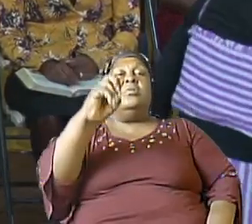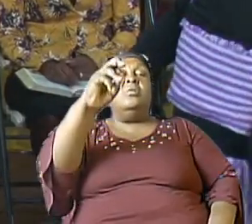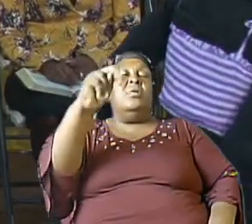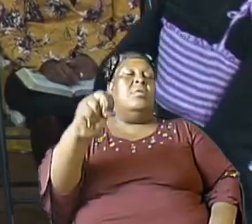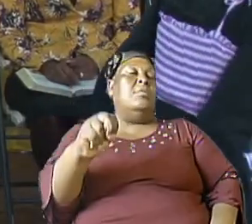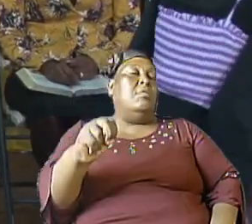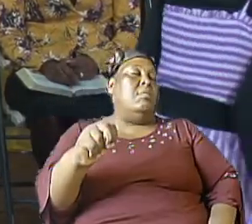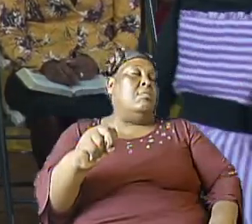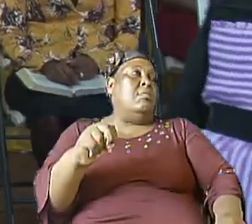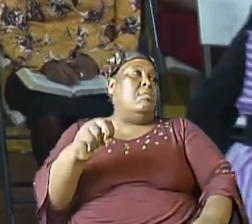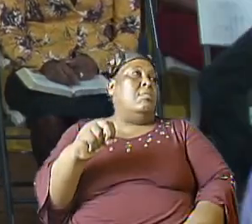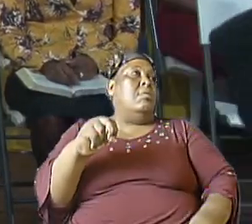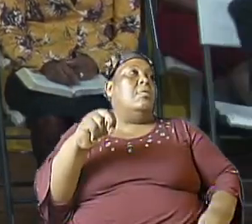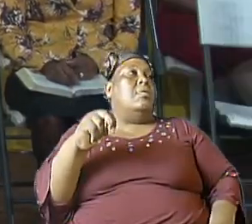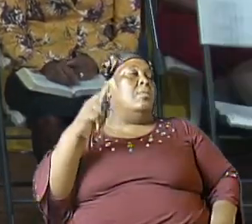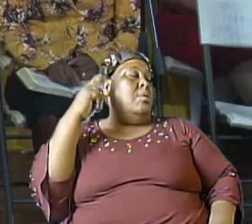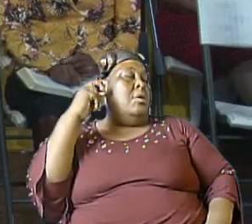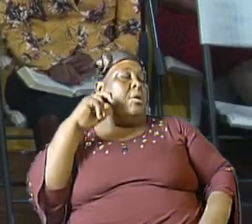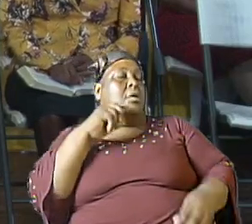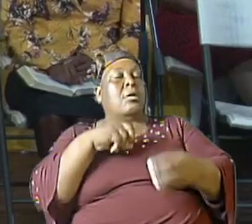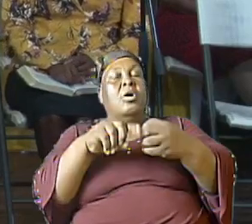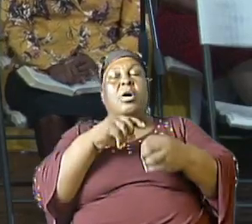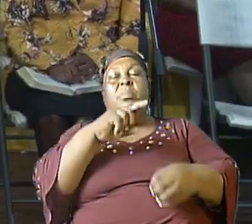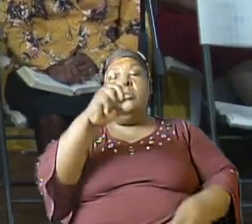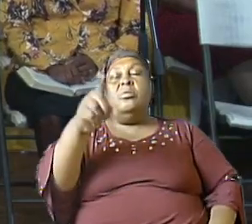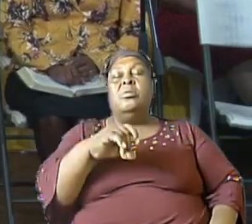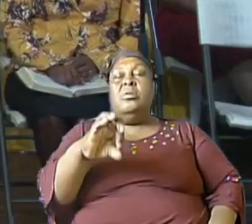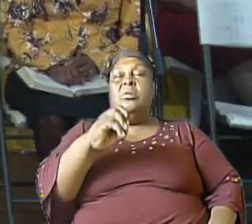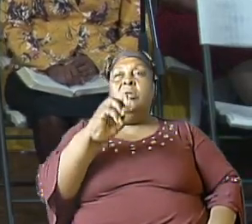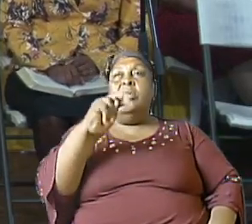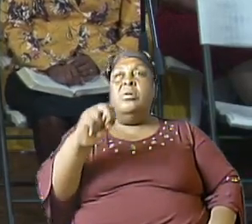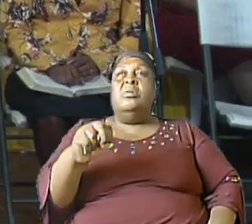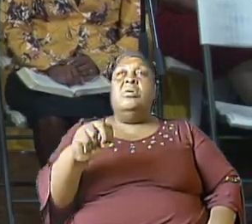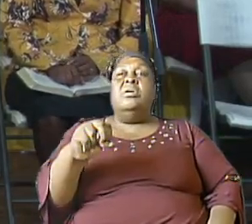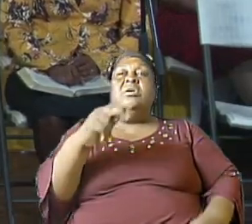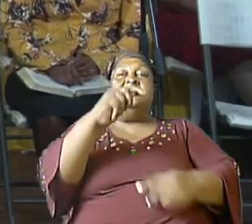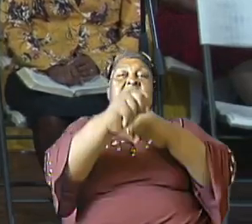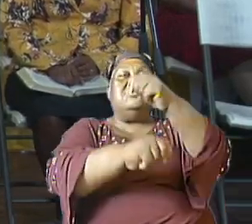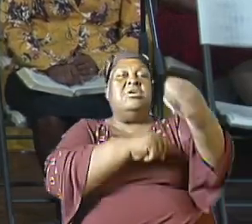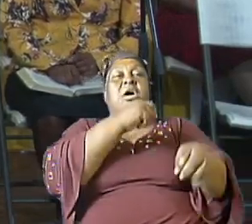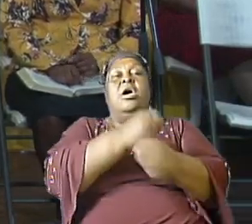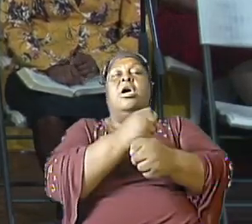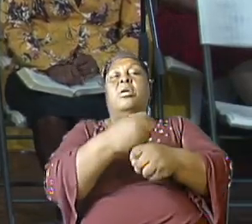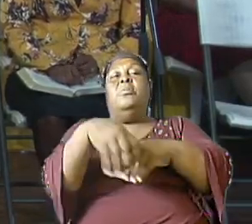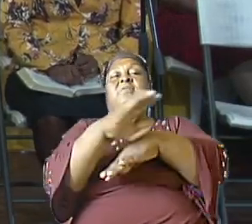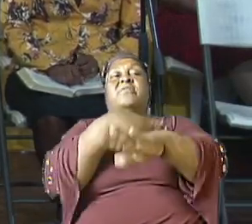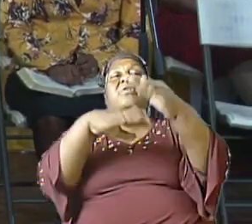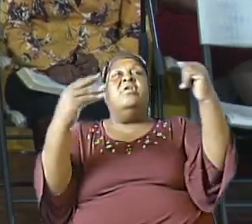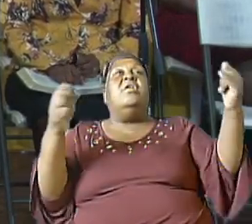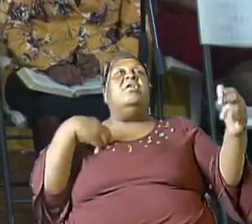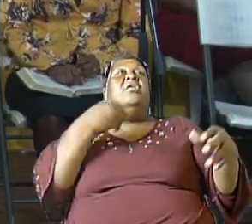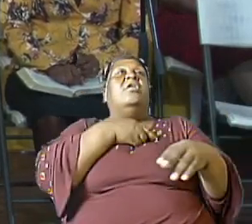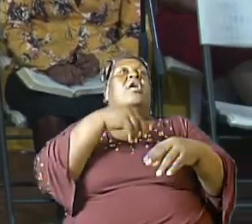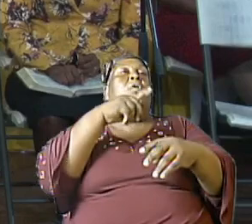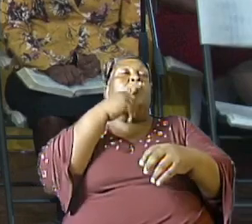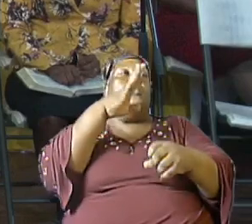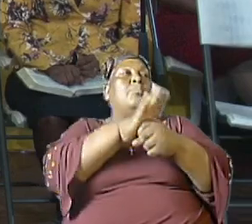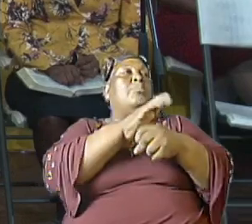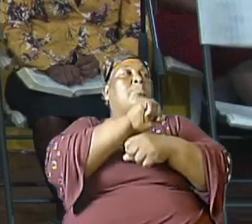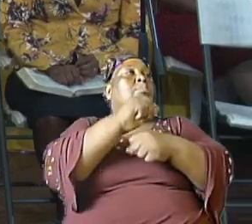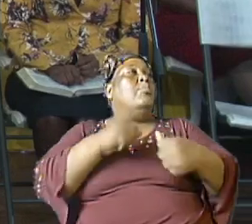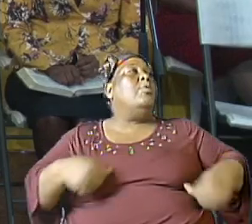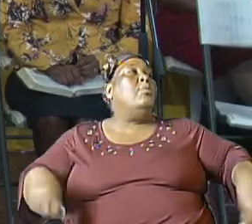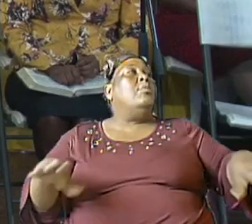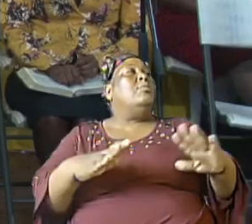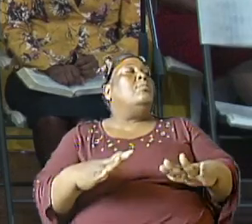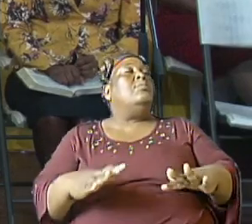read about Zion in the Bible, know that it's a type of heaven, our Promised Land.